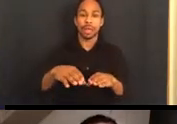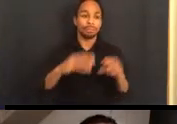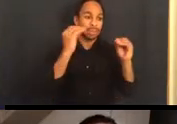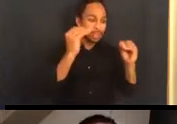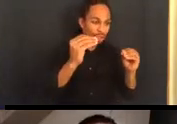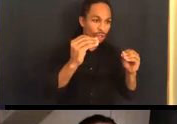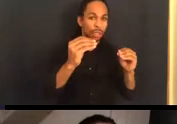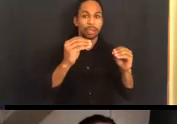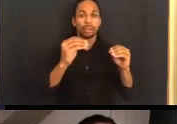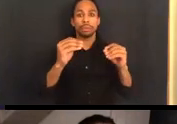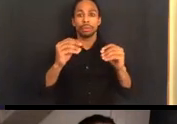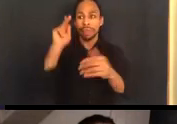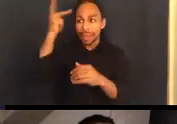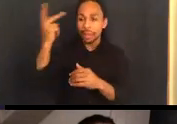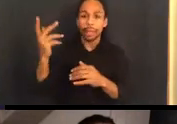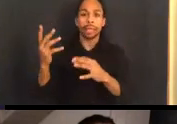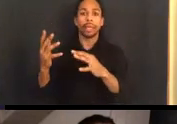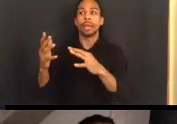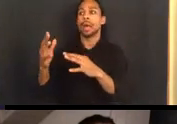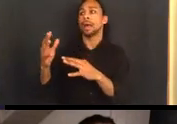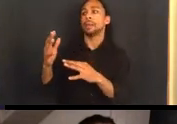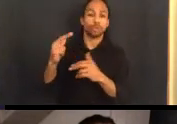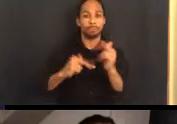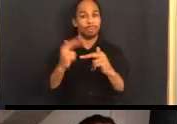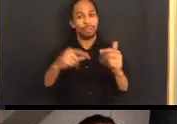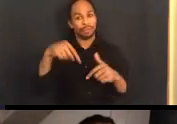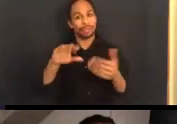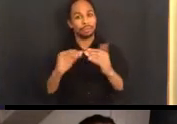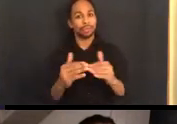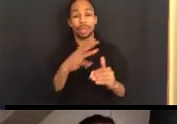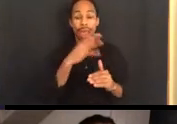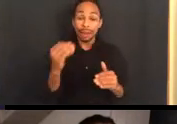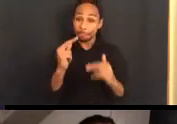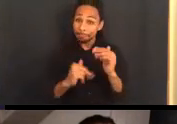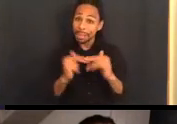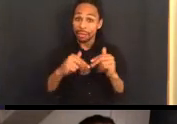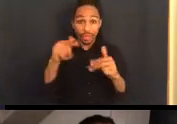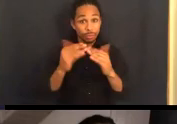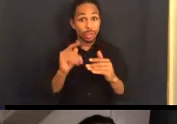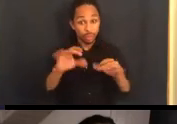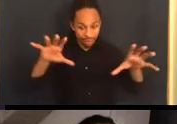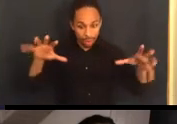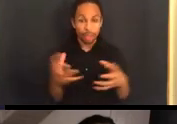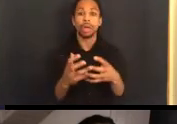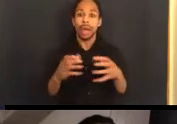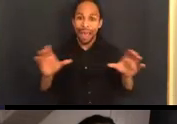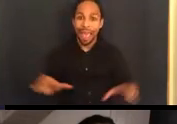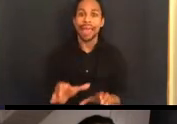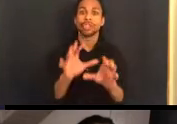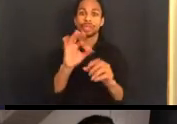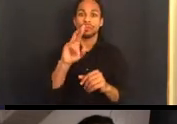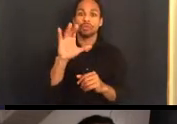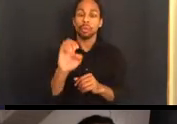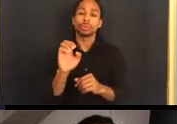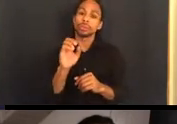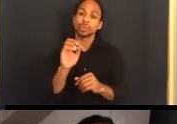and otherwise to build this community, and to build this community into a coherent, if possible, kind of action force